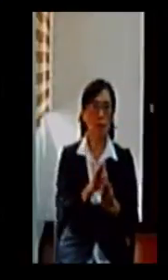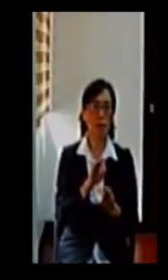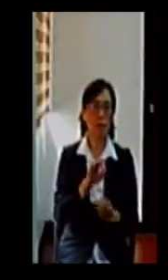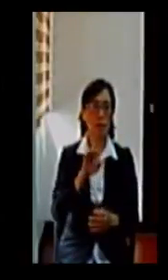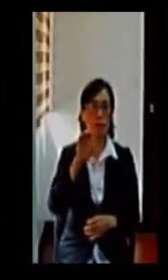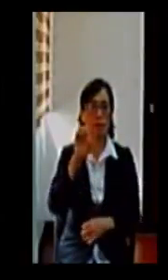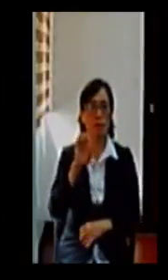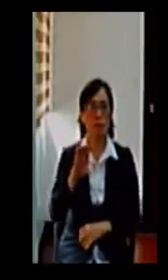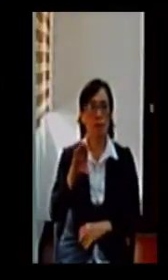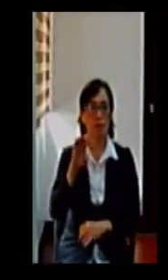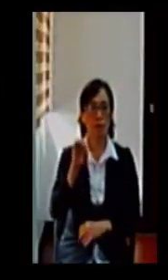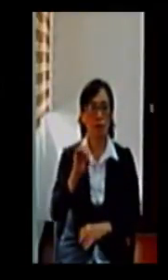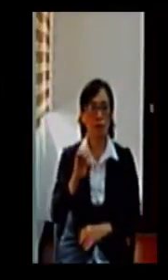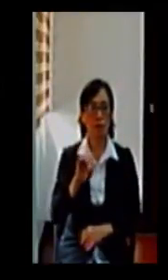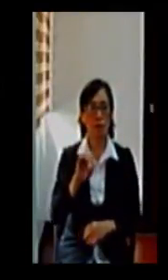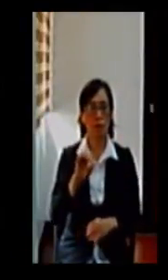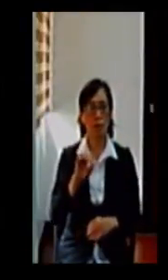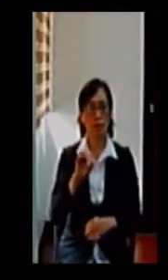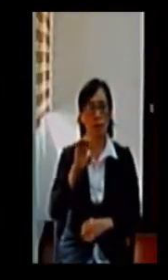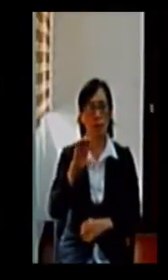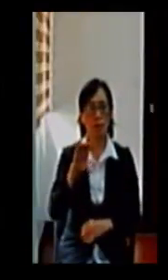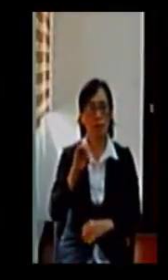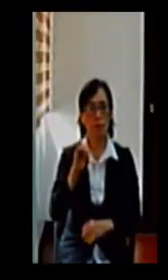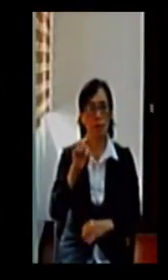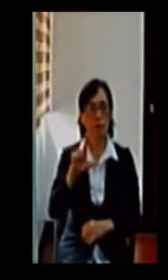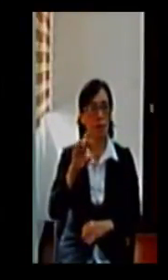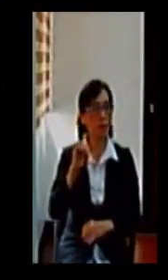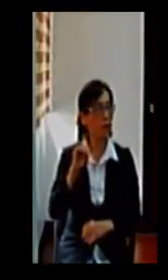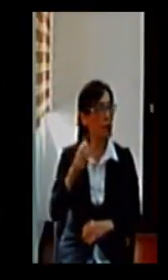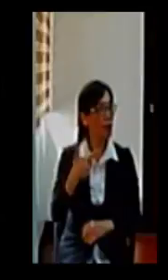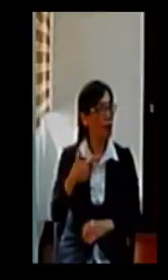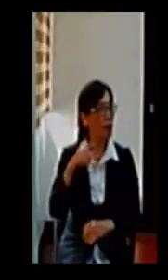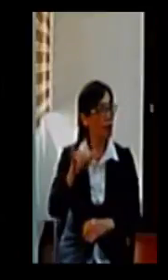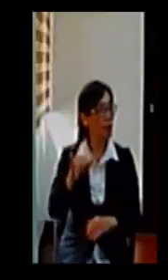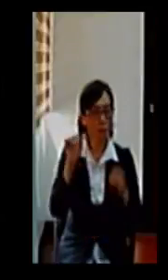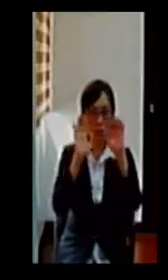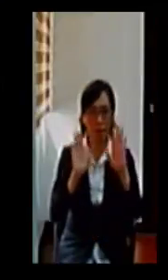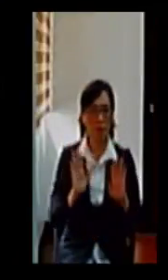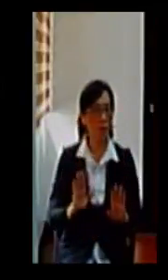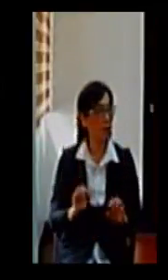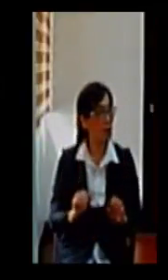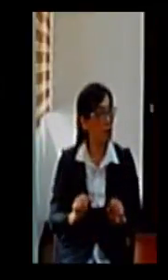also call them as climate curtains. When you have,